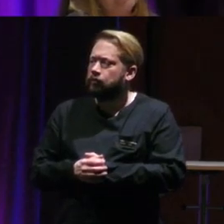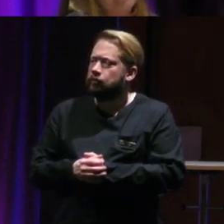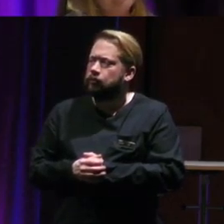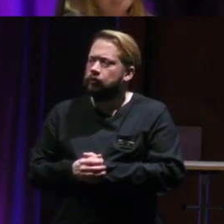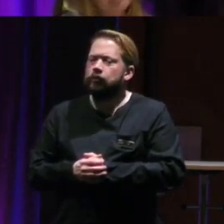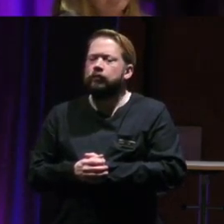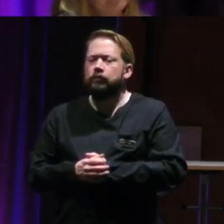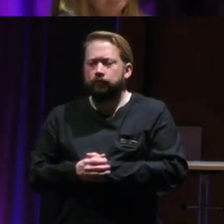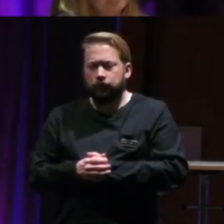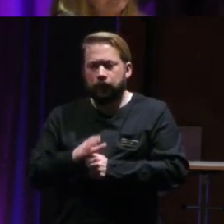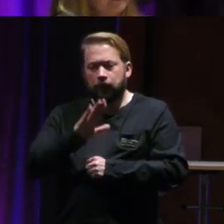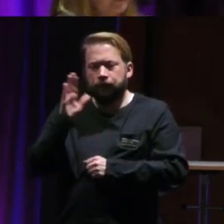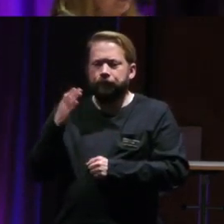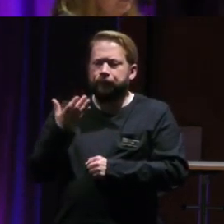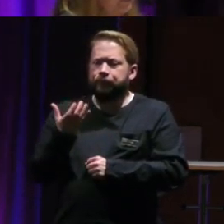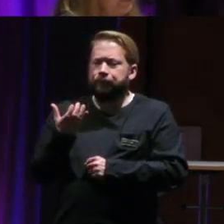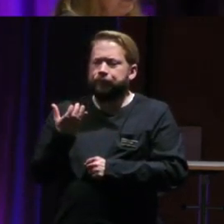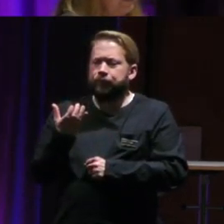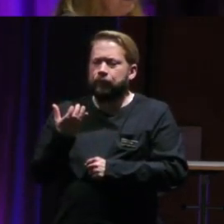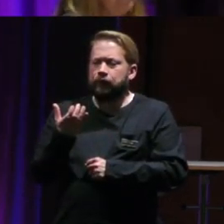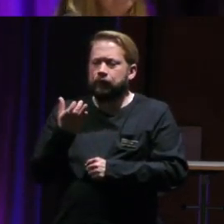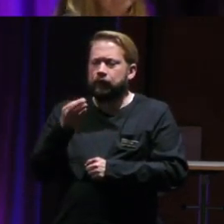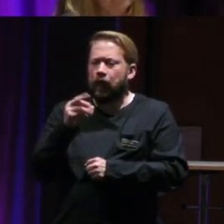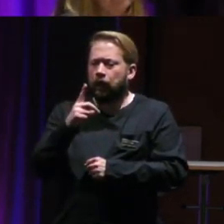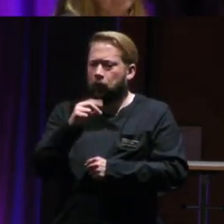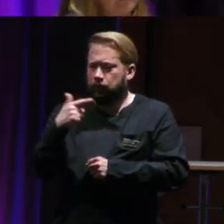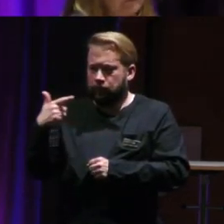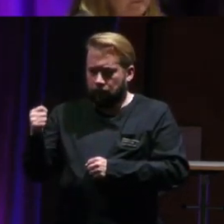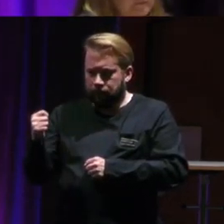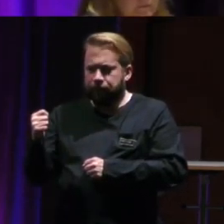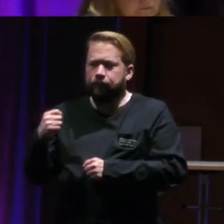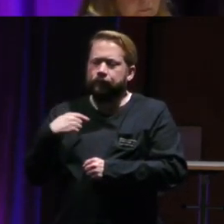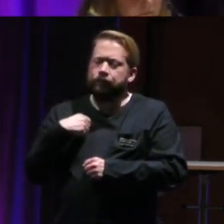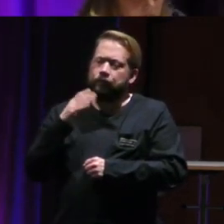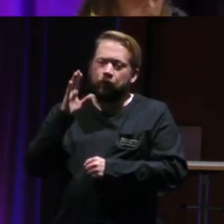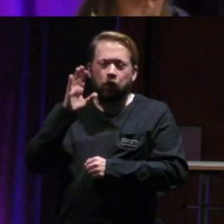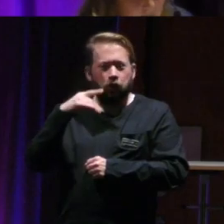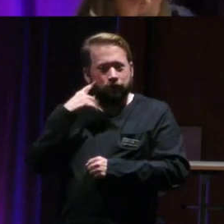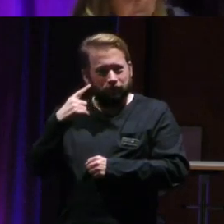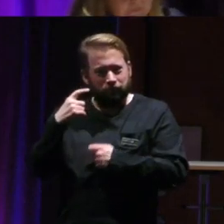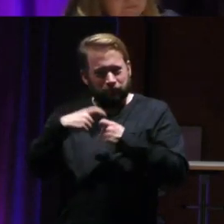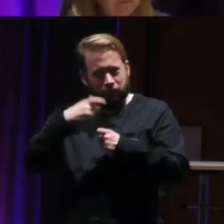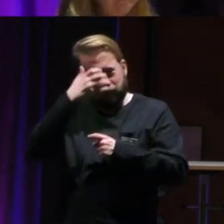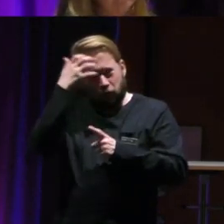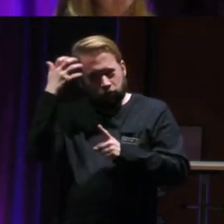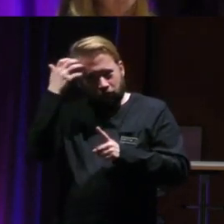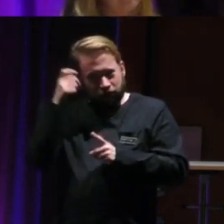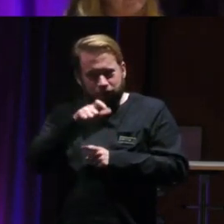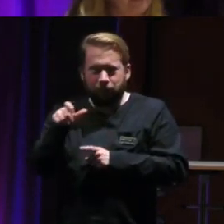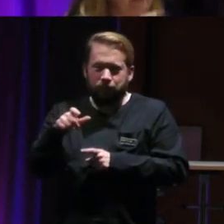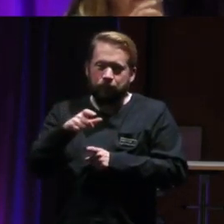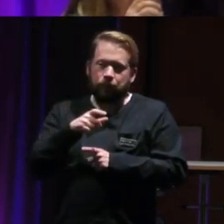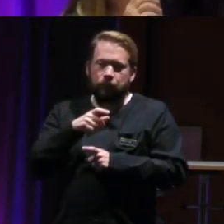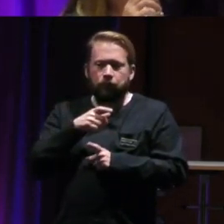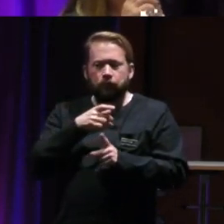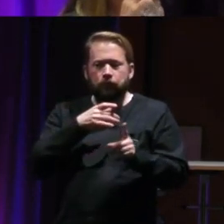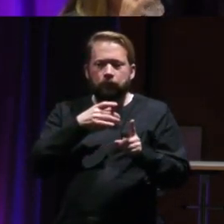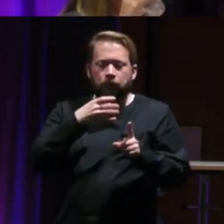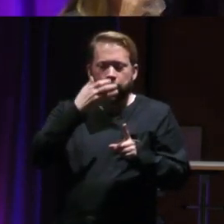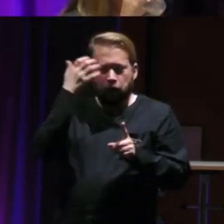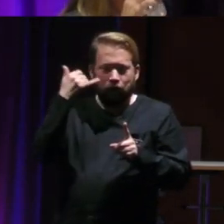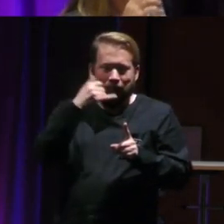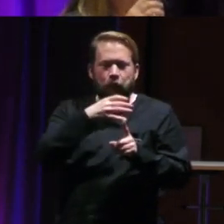Yes, hello, my name is Charlotte. I have heard that farmers in Ukraine and Russia, they want peace and they feel squeezed